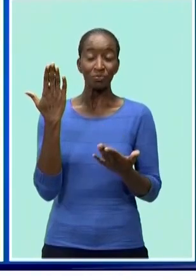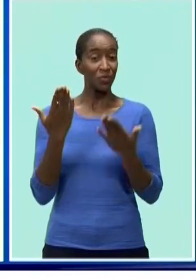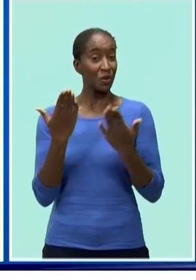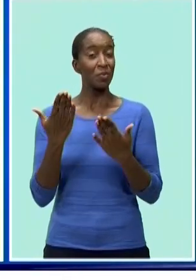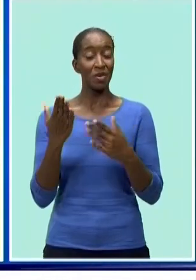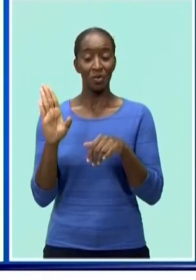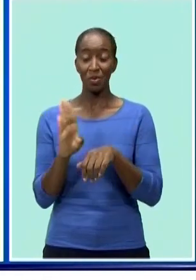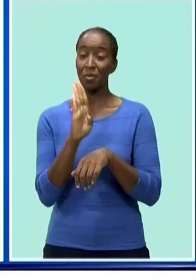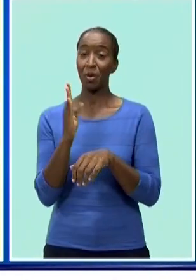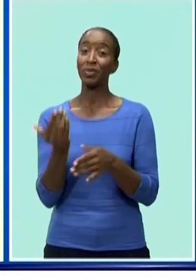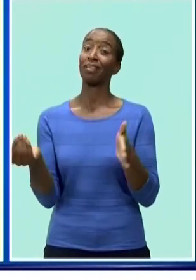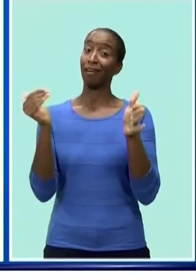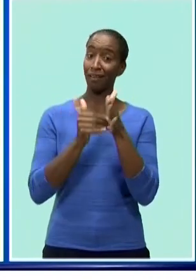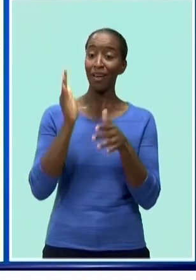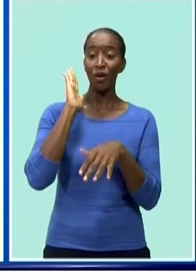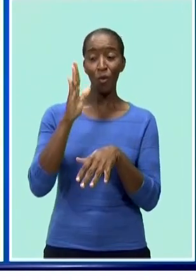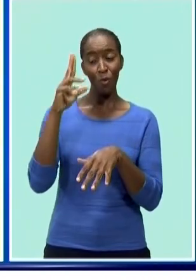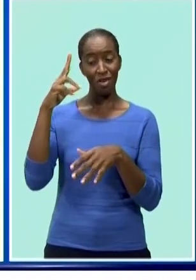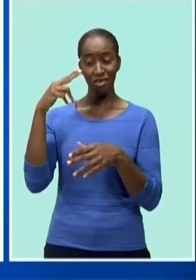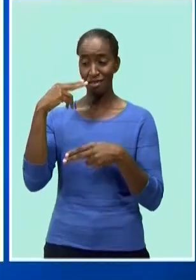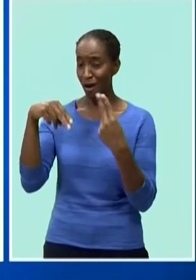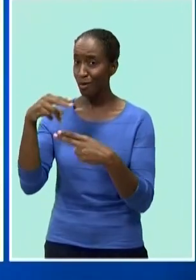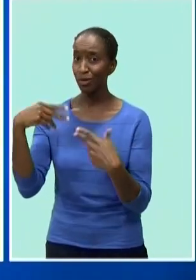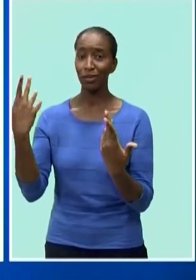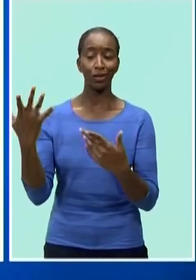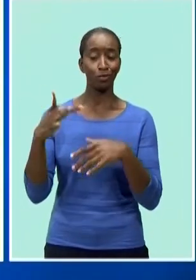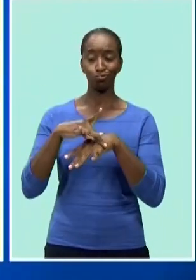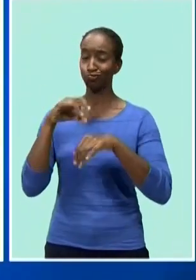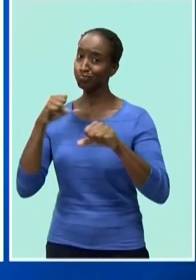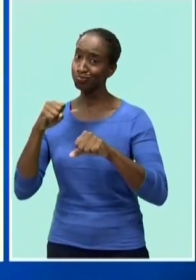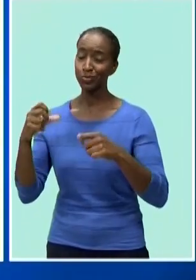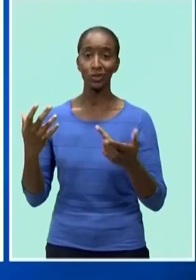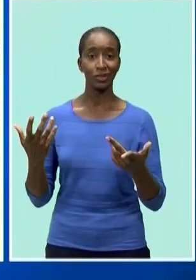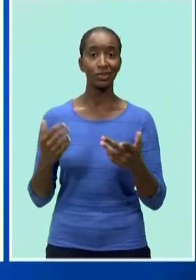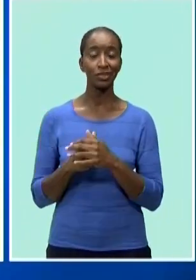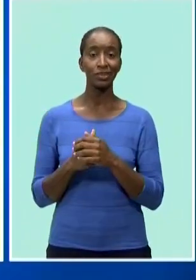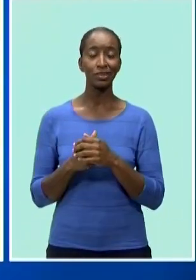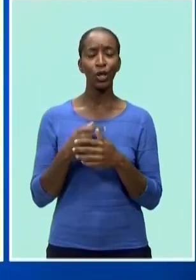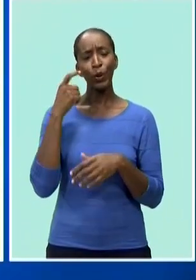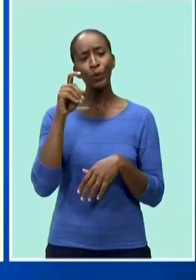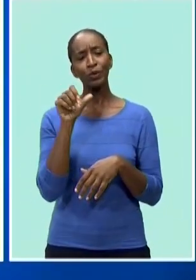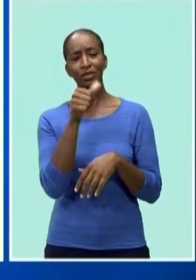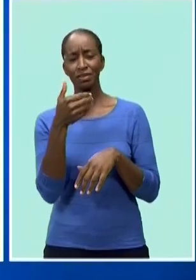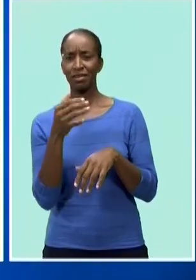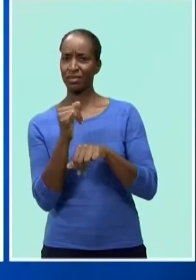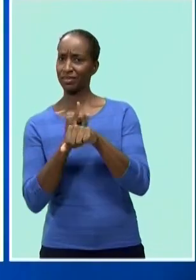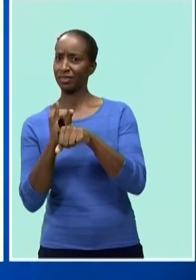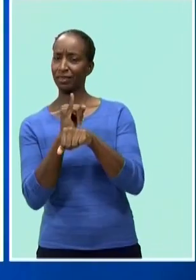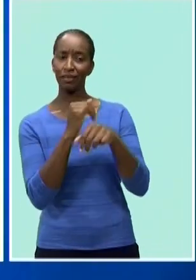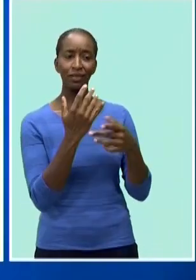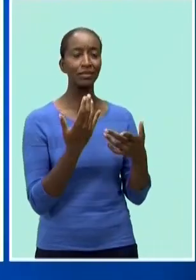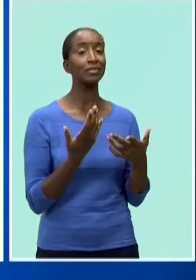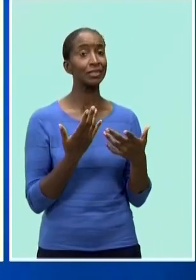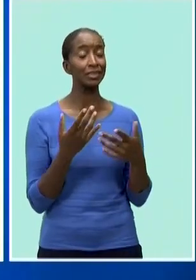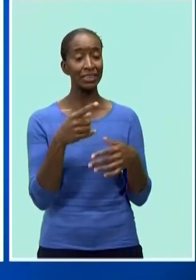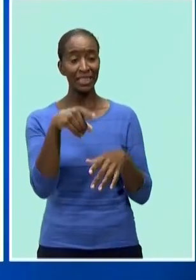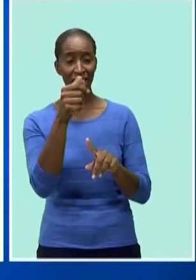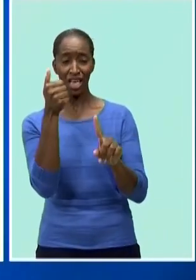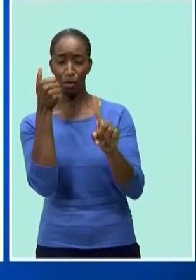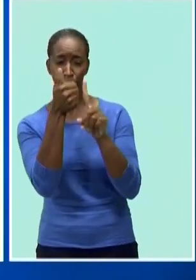fool's paradise. If we look at what has happened to our other Caribbean neighbors, it is a matter of time